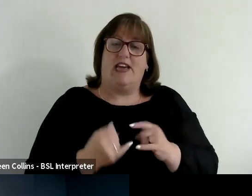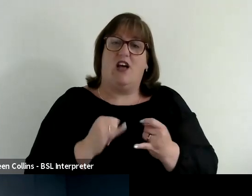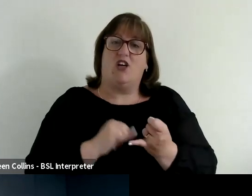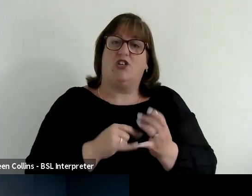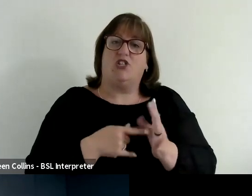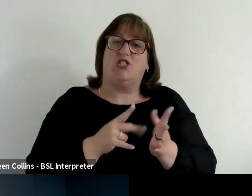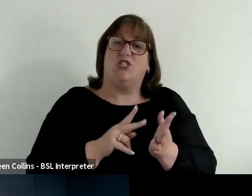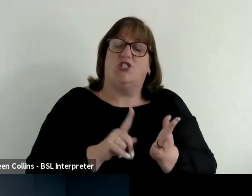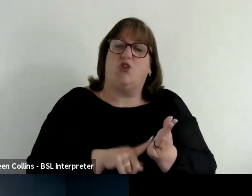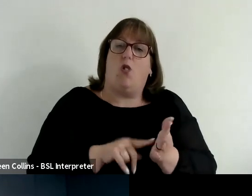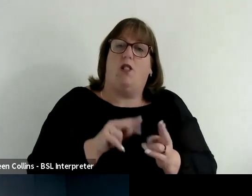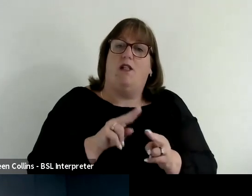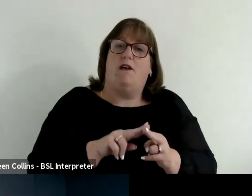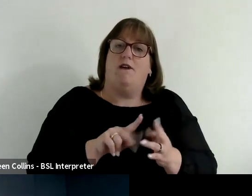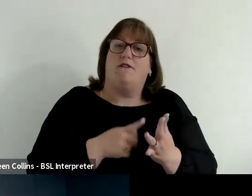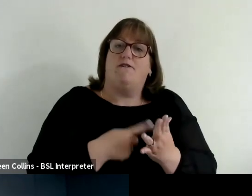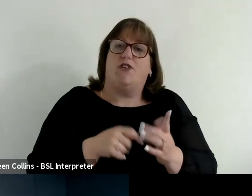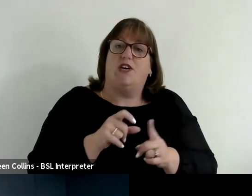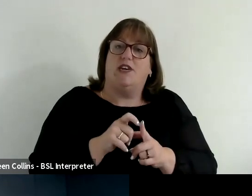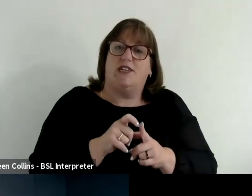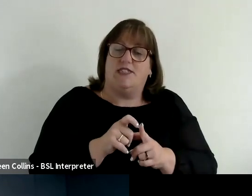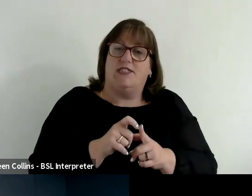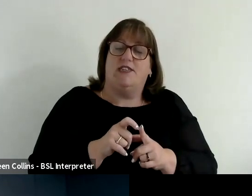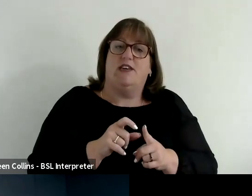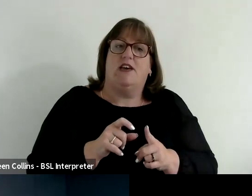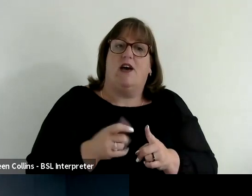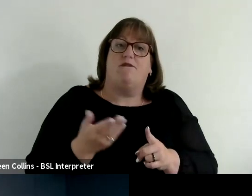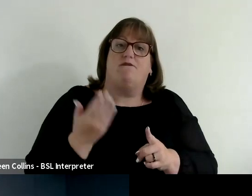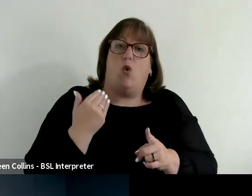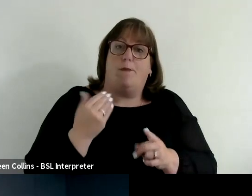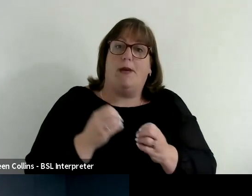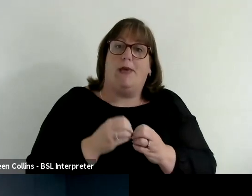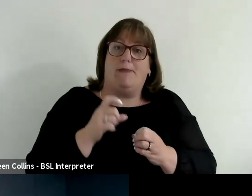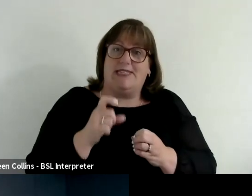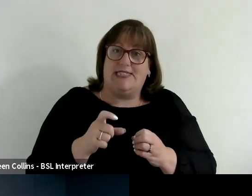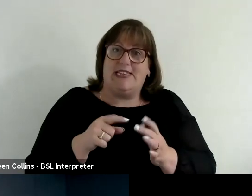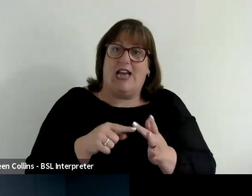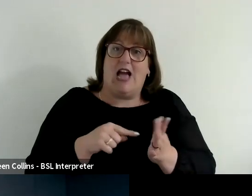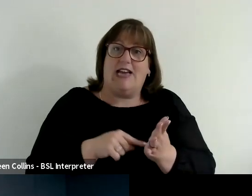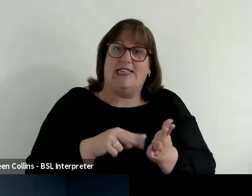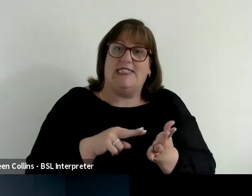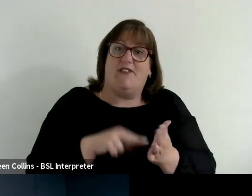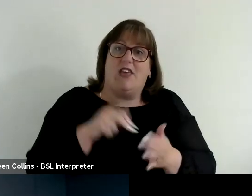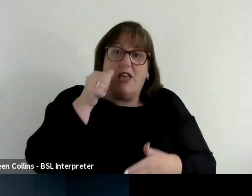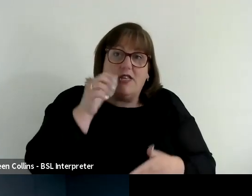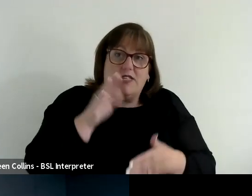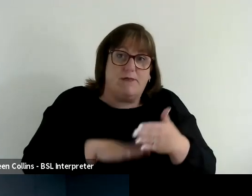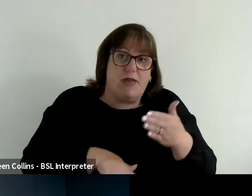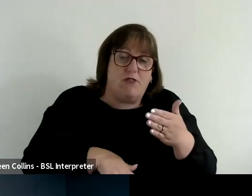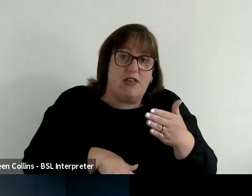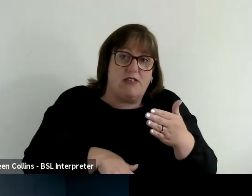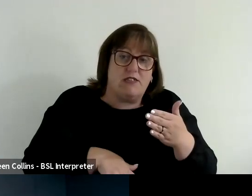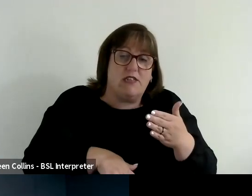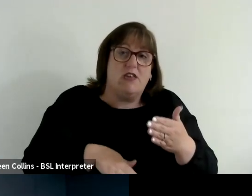news. Former BBC and ITV experience. Could she send a CV direct, and